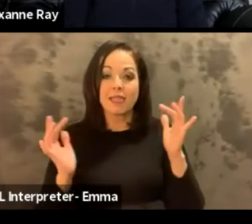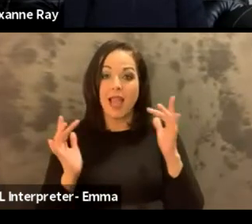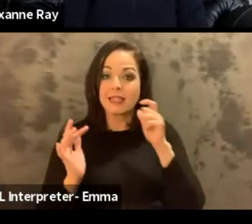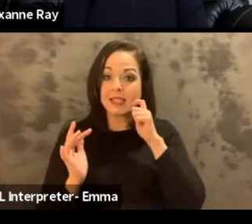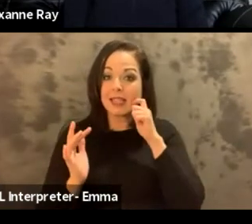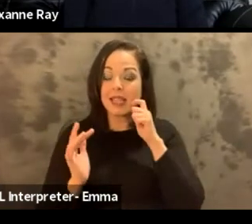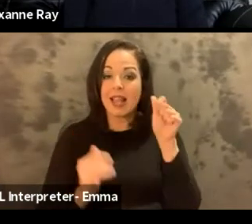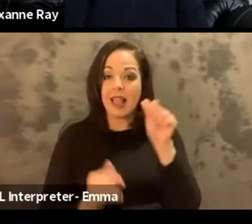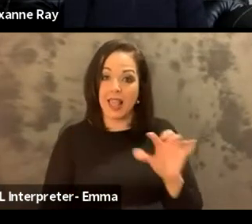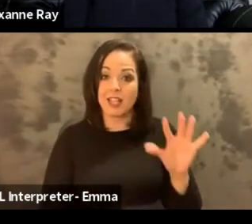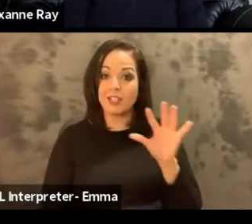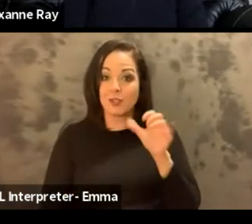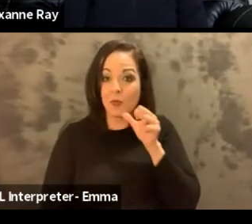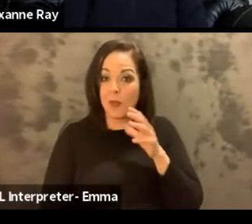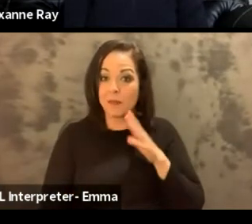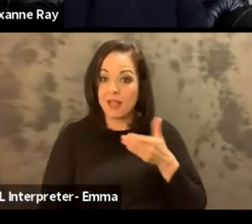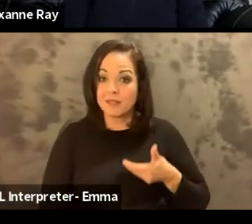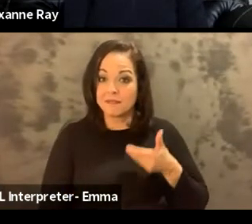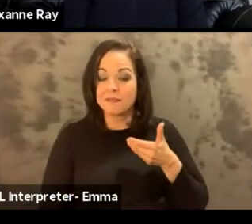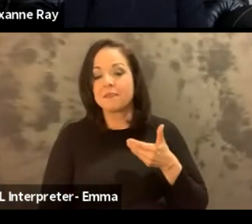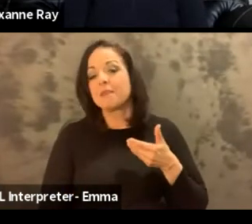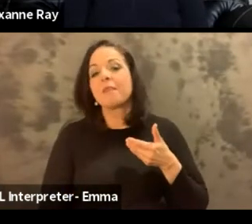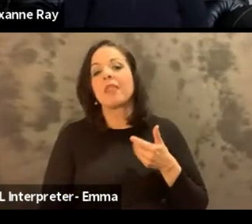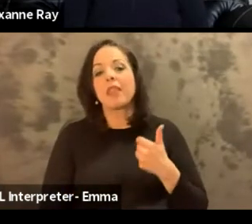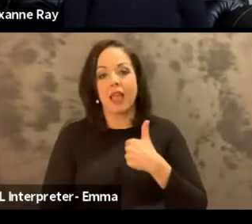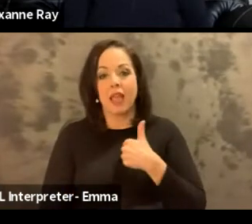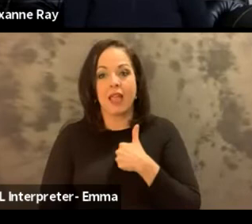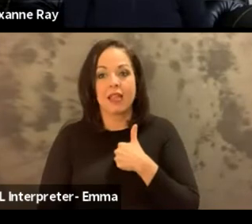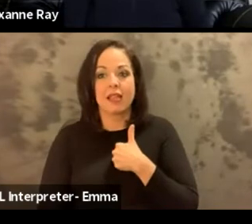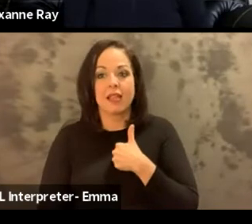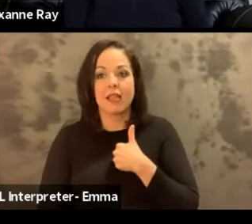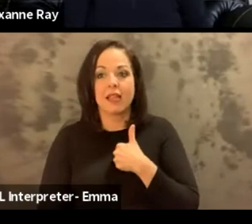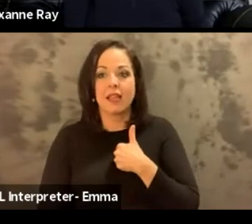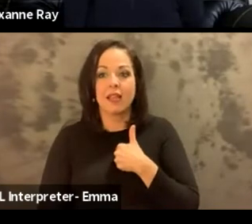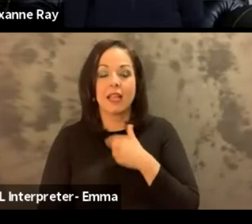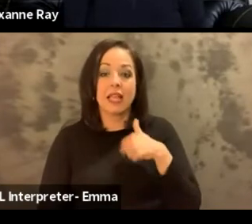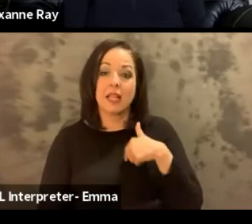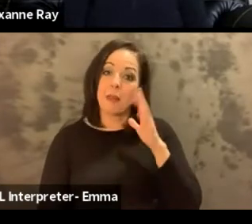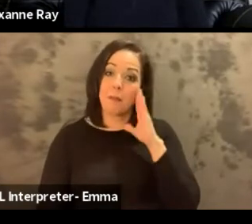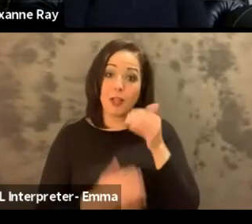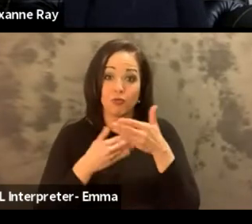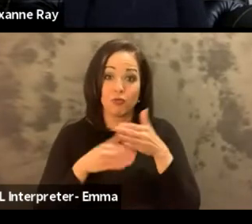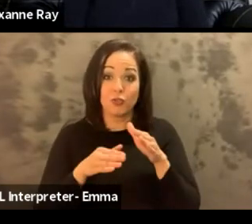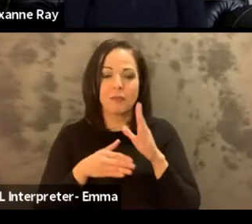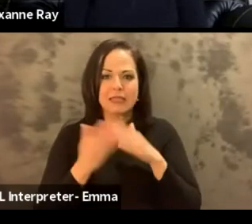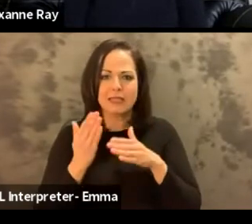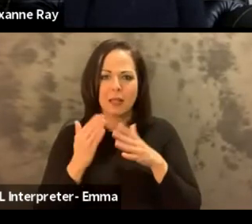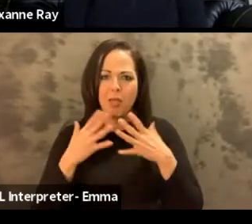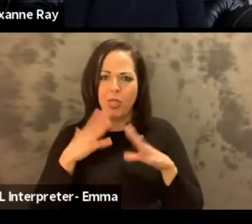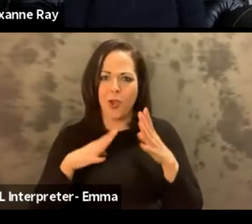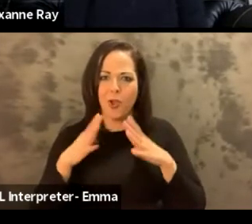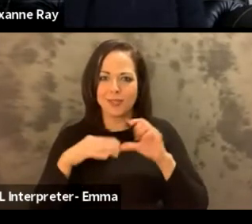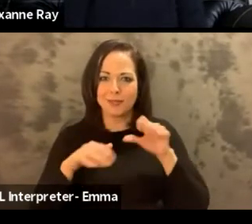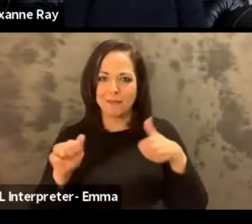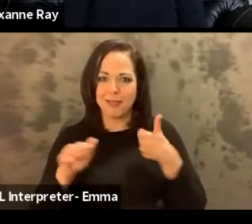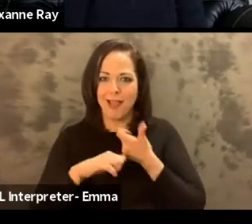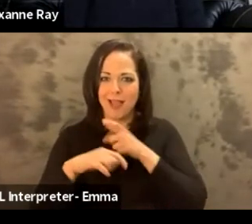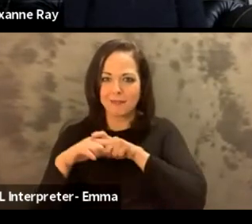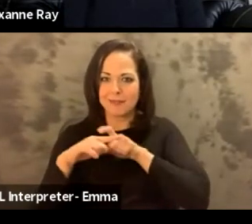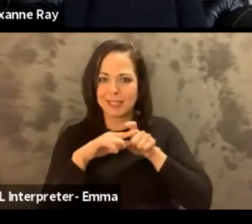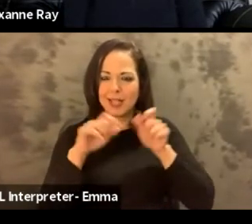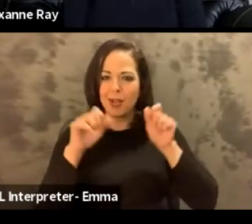woman. And I am in my bedroom, so there are some clothes behind me and a couple